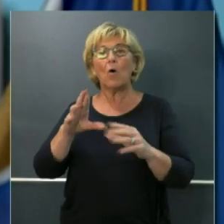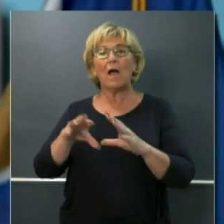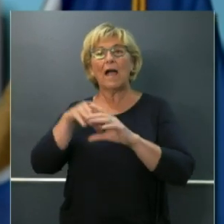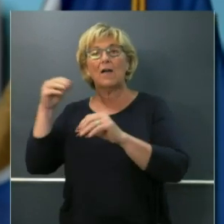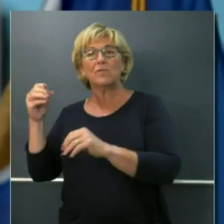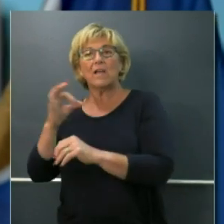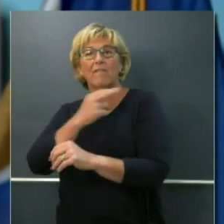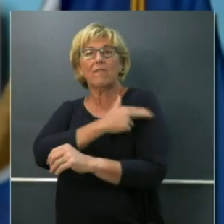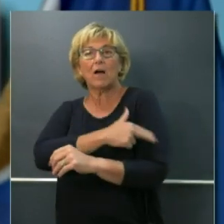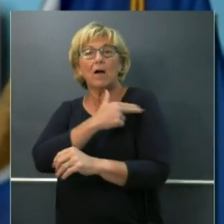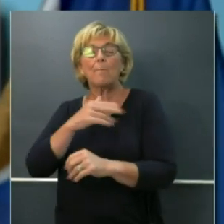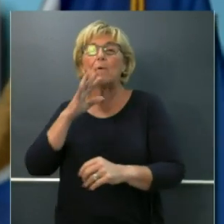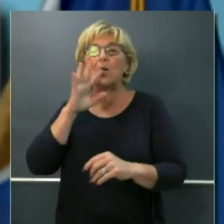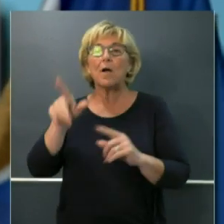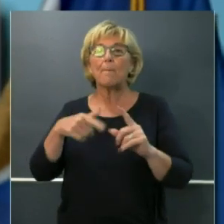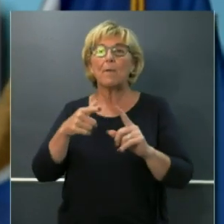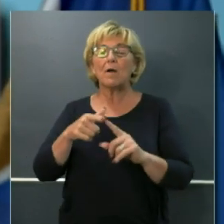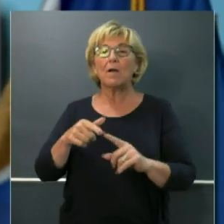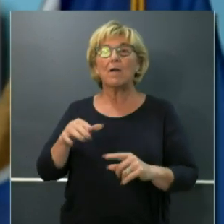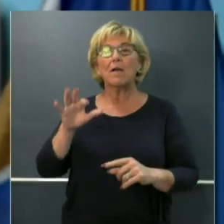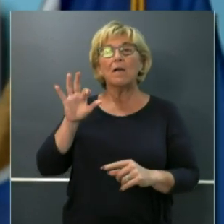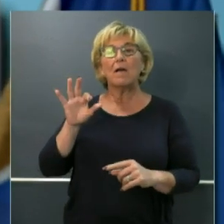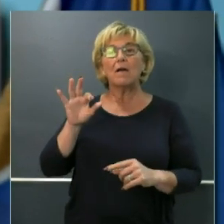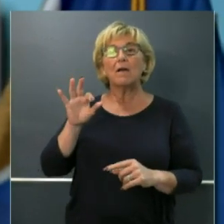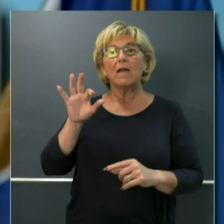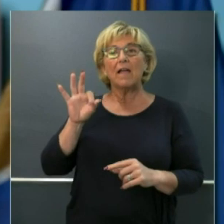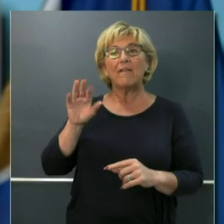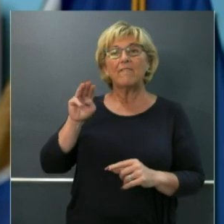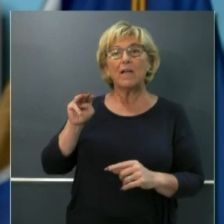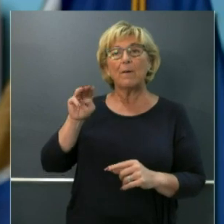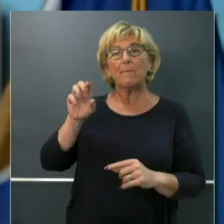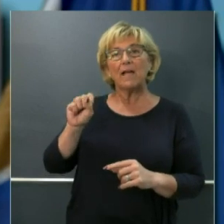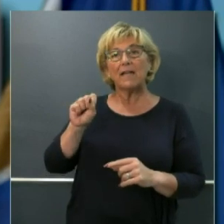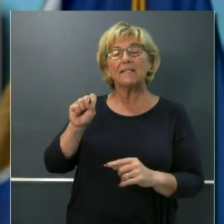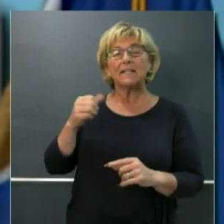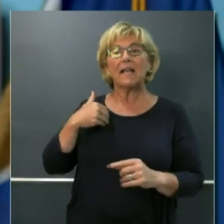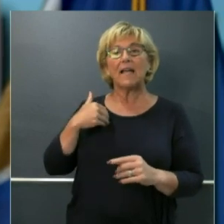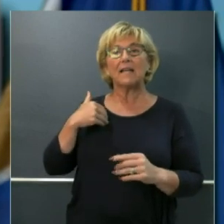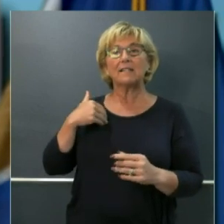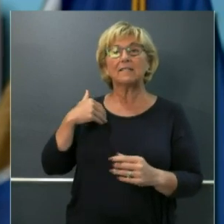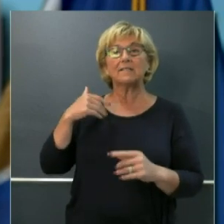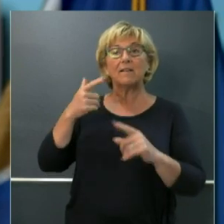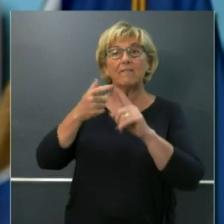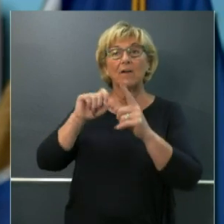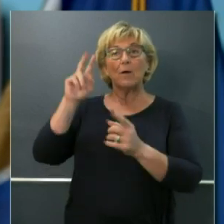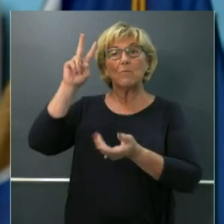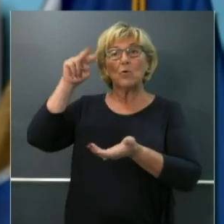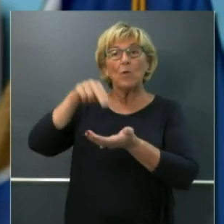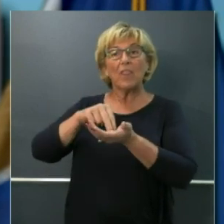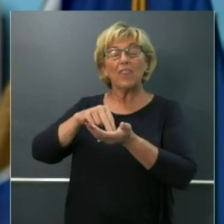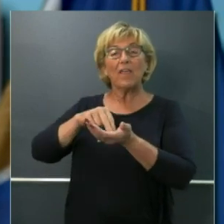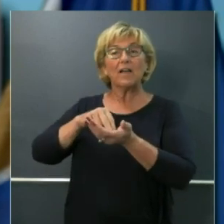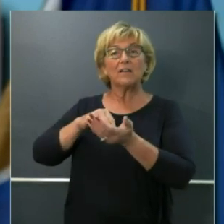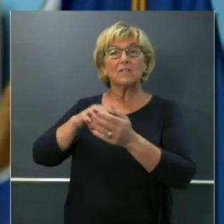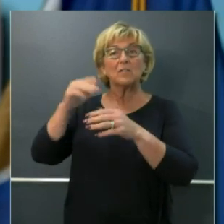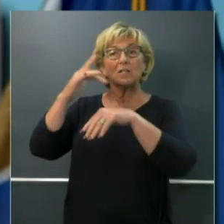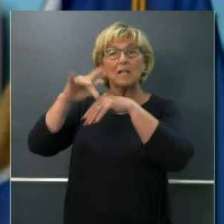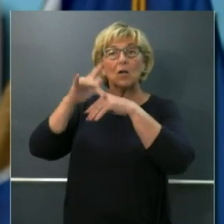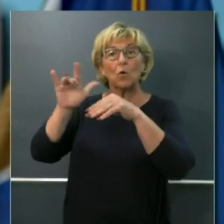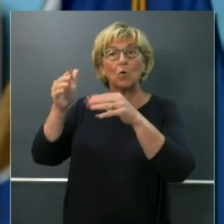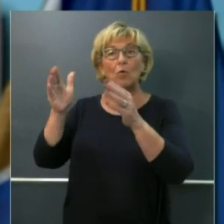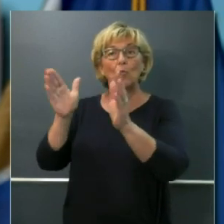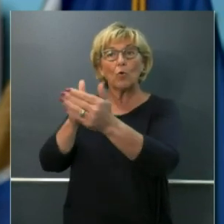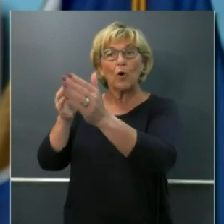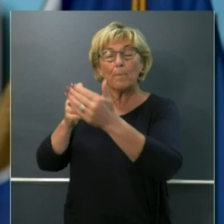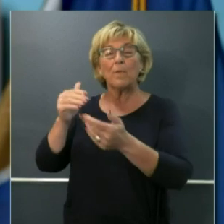up. We've talked about the FMS sites, close to 2,000 rooms we were able to draw down with support of the federal government, the work